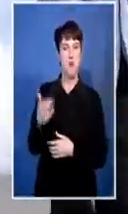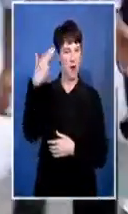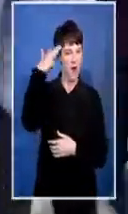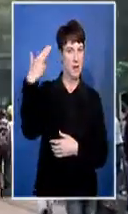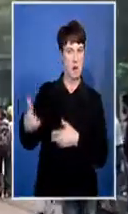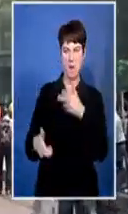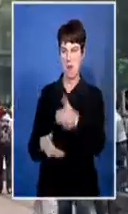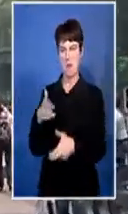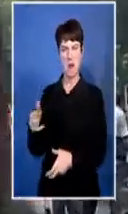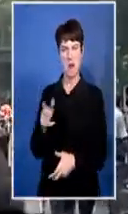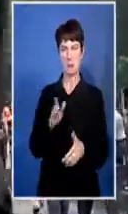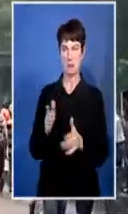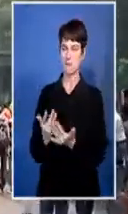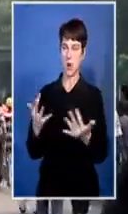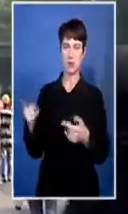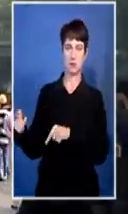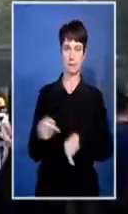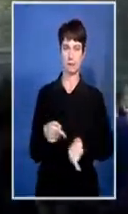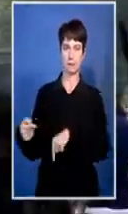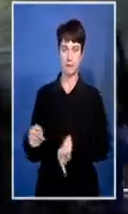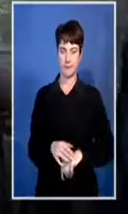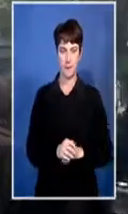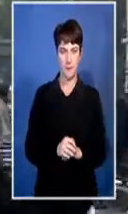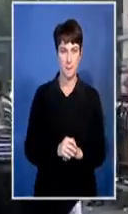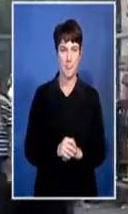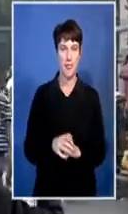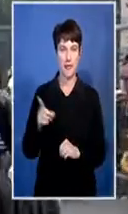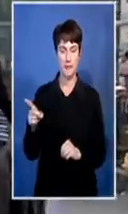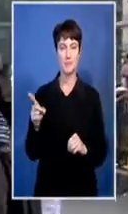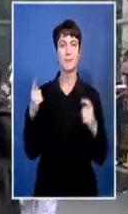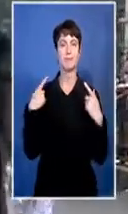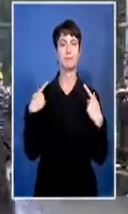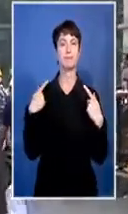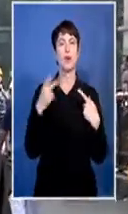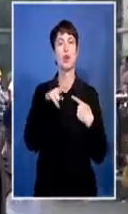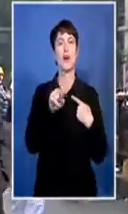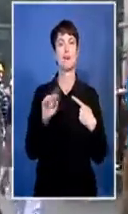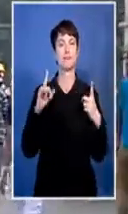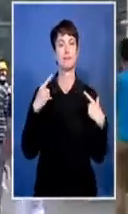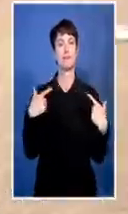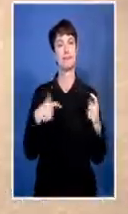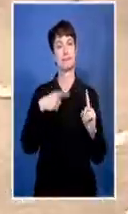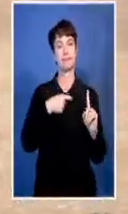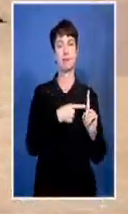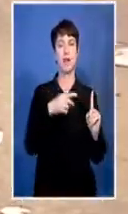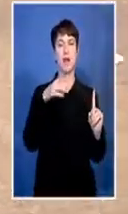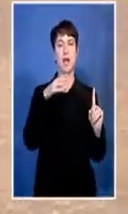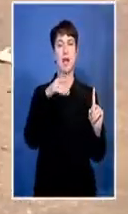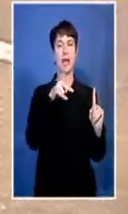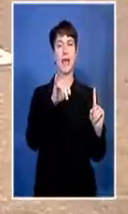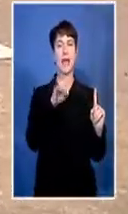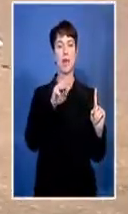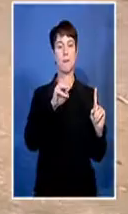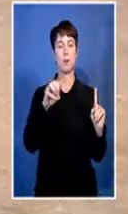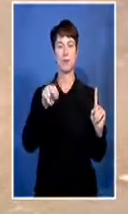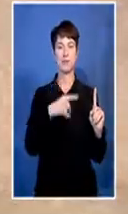head. The unrest has spread beyond the capital, and UN Secretary-General Ban Ki-moon has joined the chorus of condemnation.